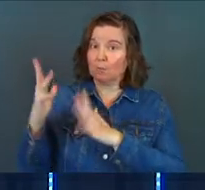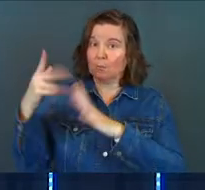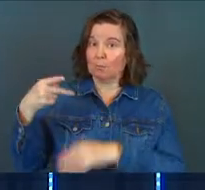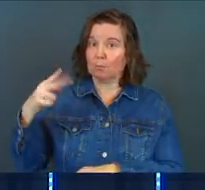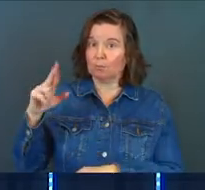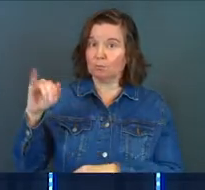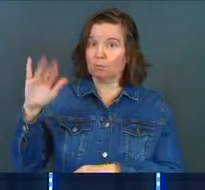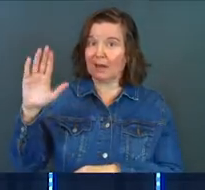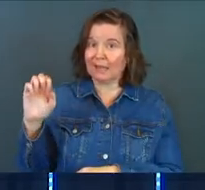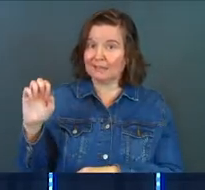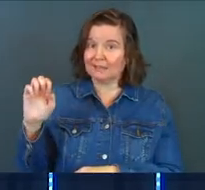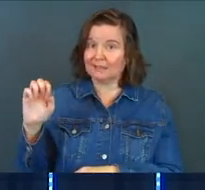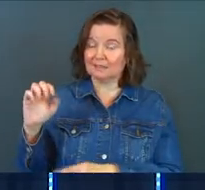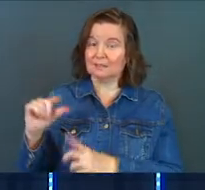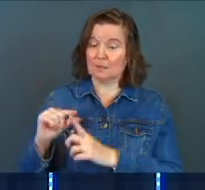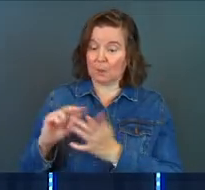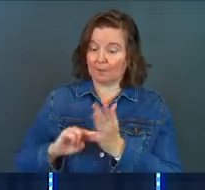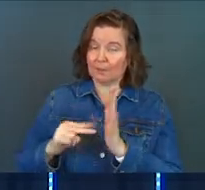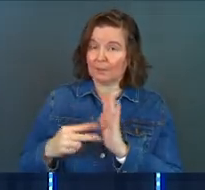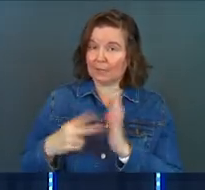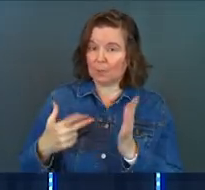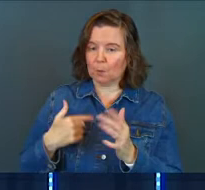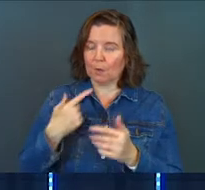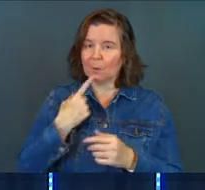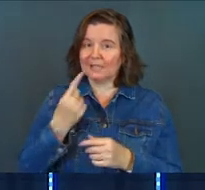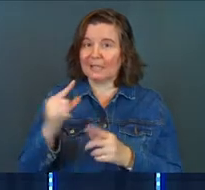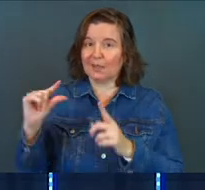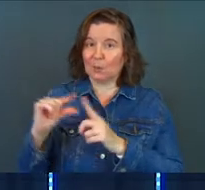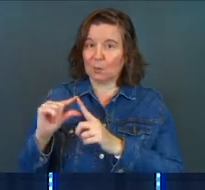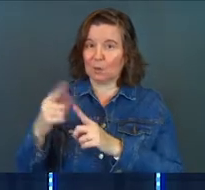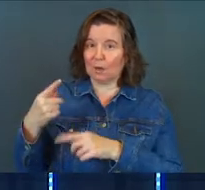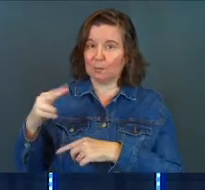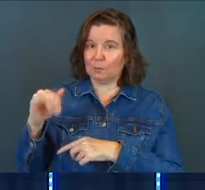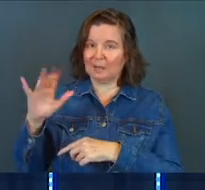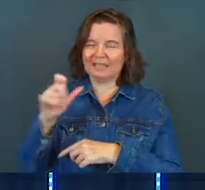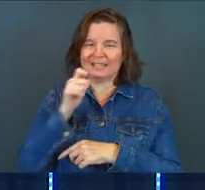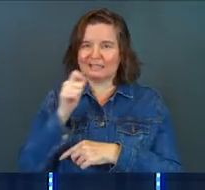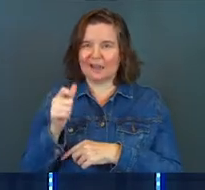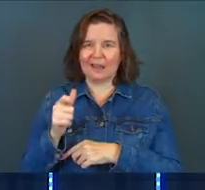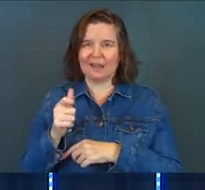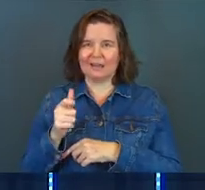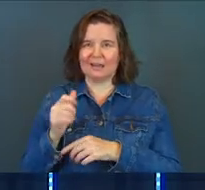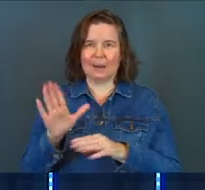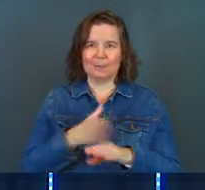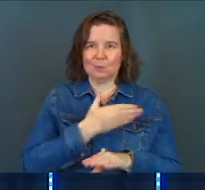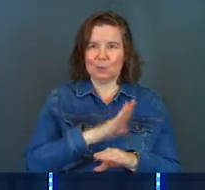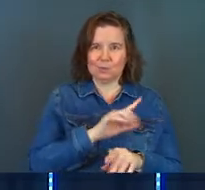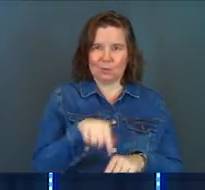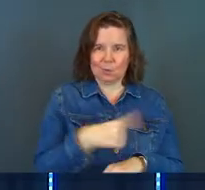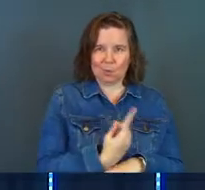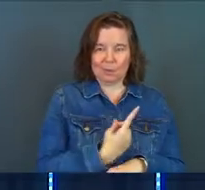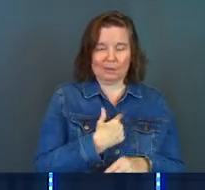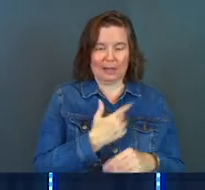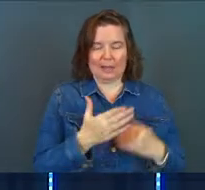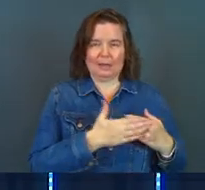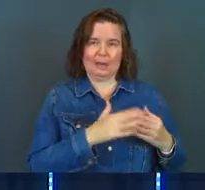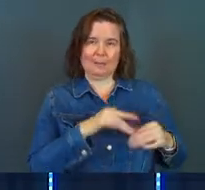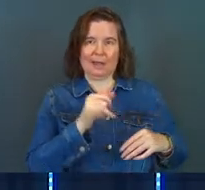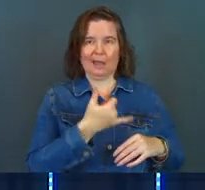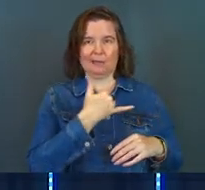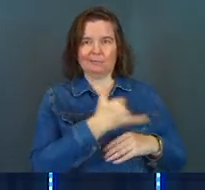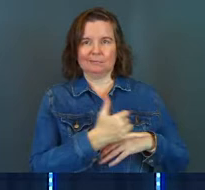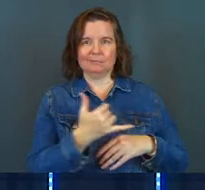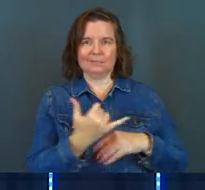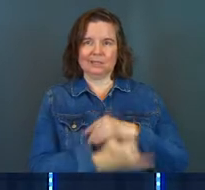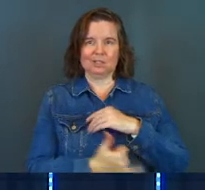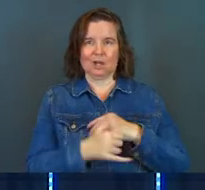in the English language, what praise means when we say that word, it's not a genre of music, right? Like next to my country